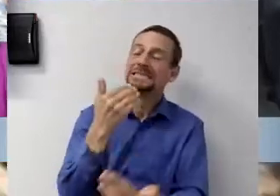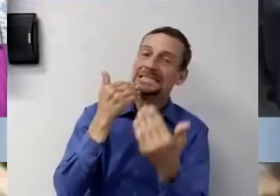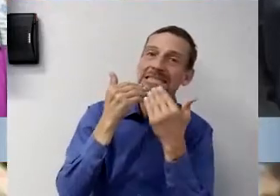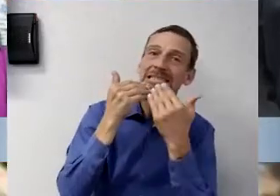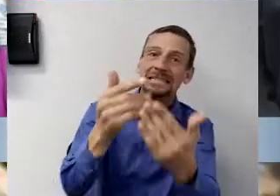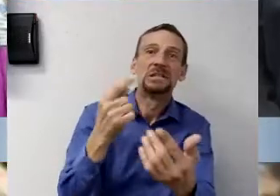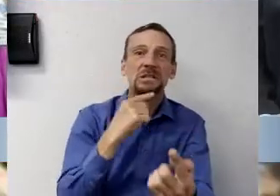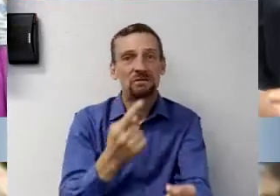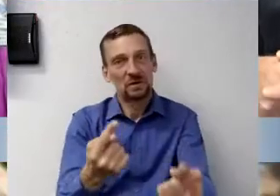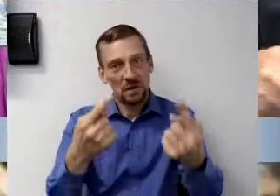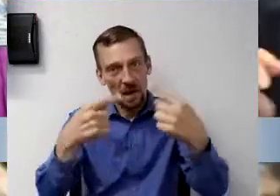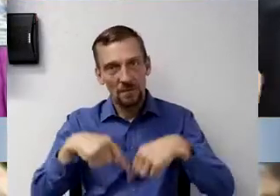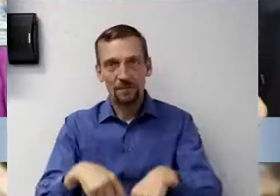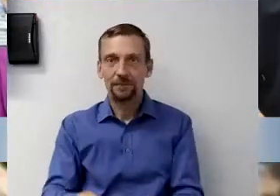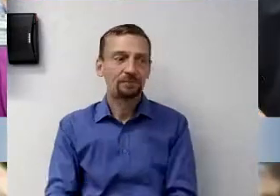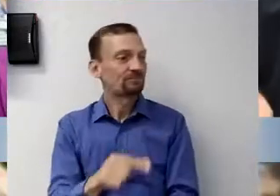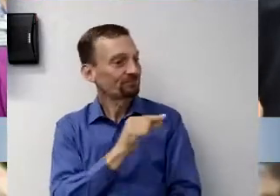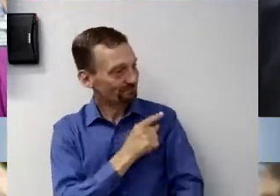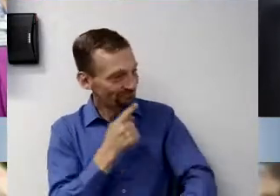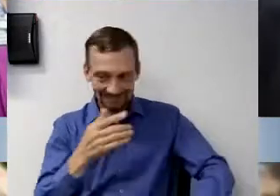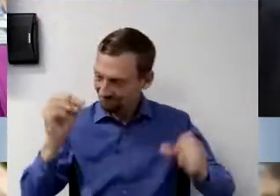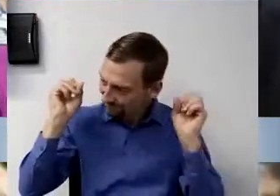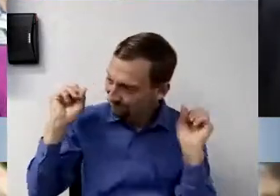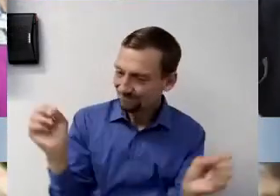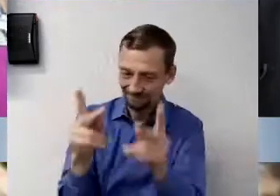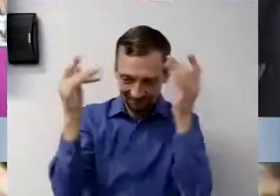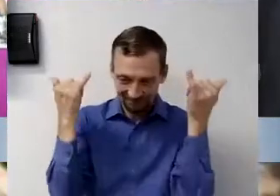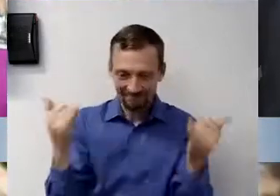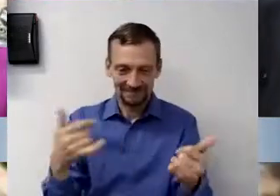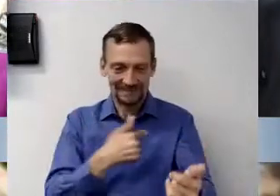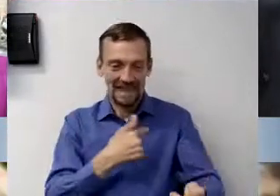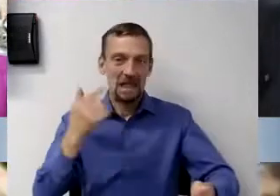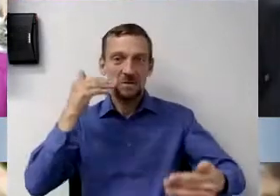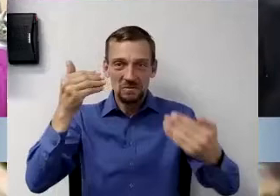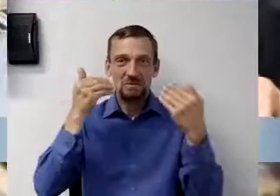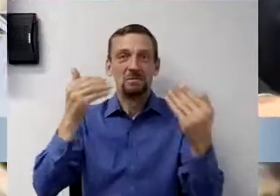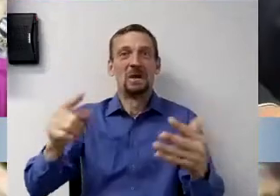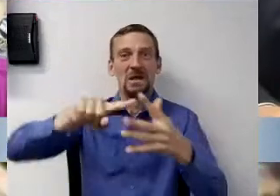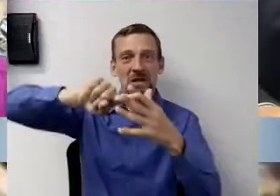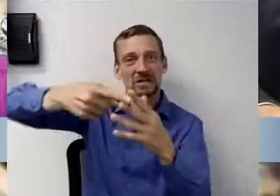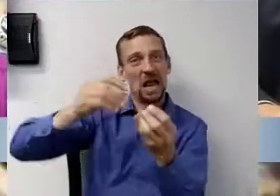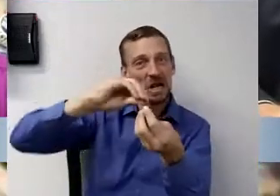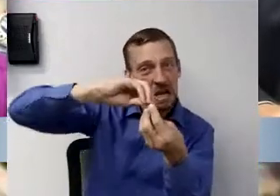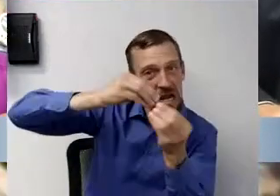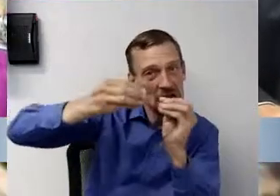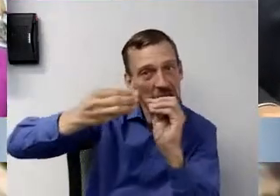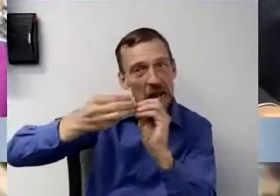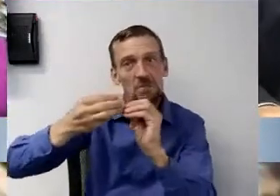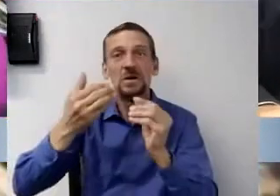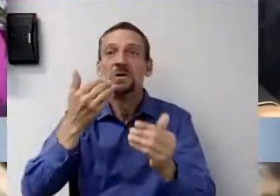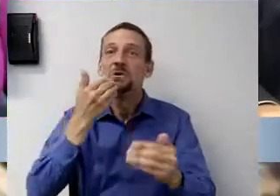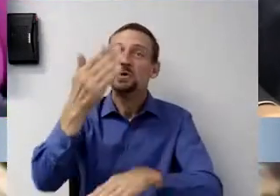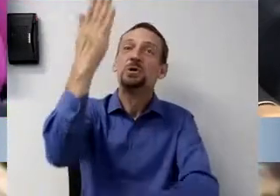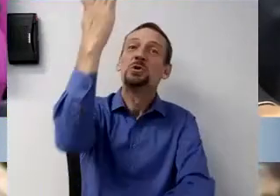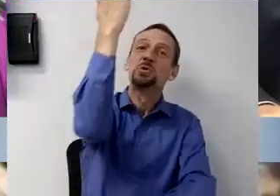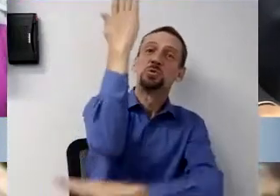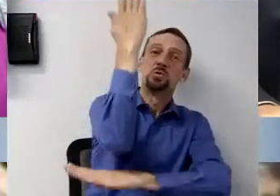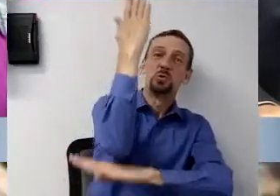Thank you for coming. Yeah, okay. Thank you for taking the So time. Let's start with I'll the take numbers. it away, Yes. start with the numbers. Good noon to